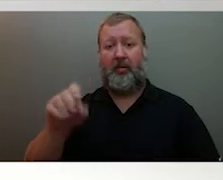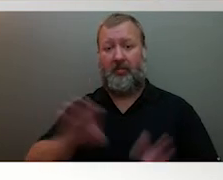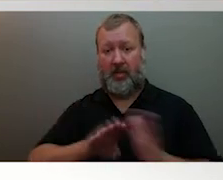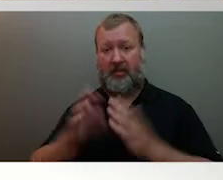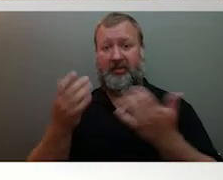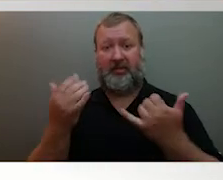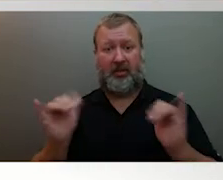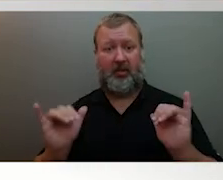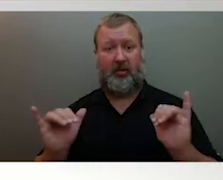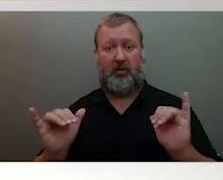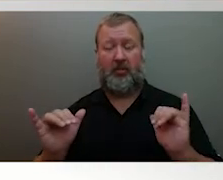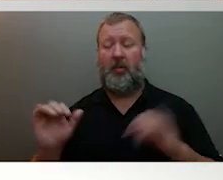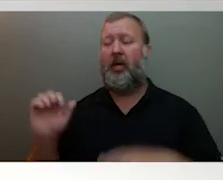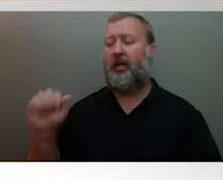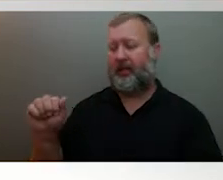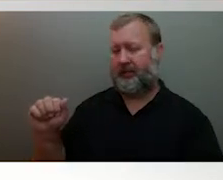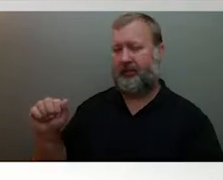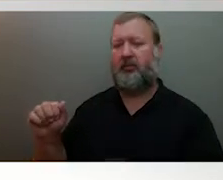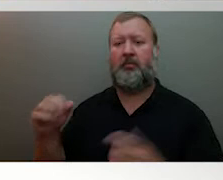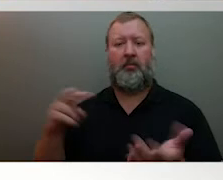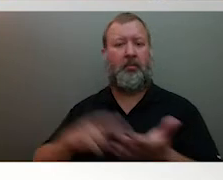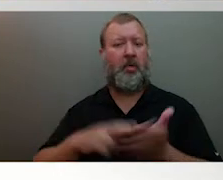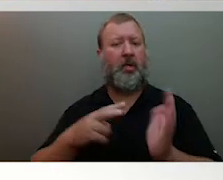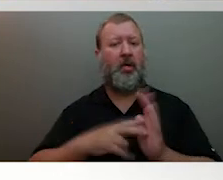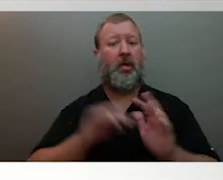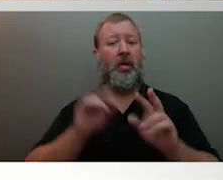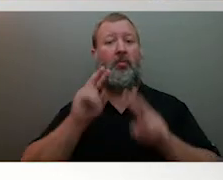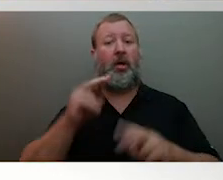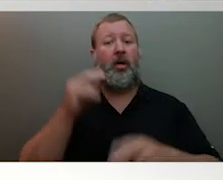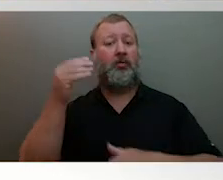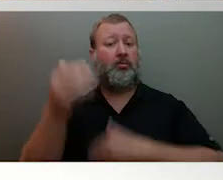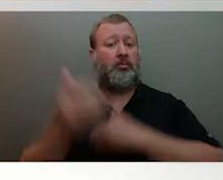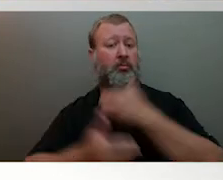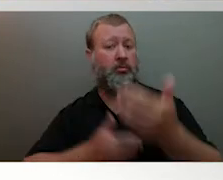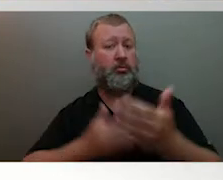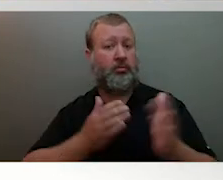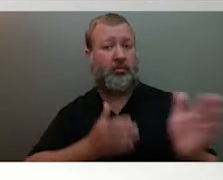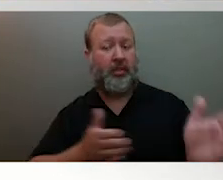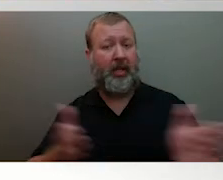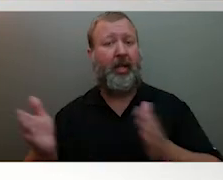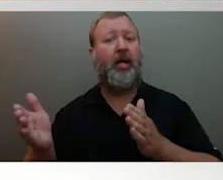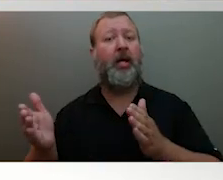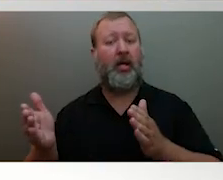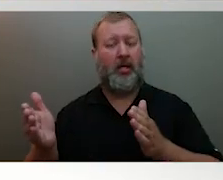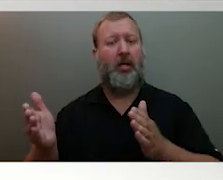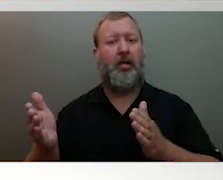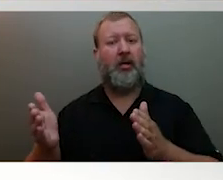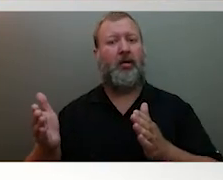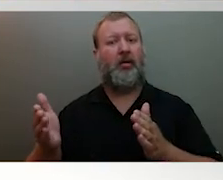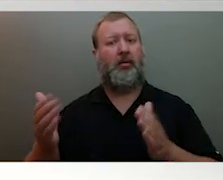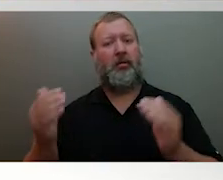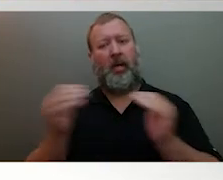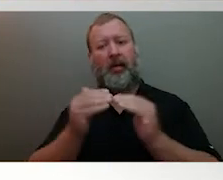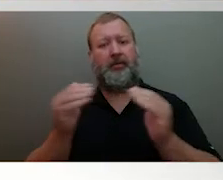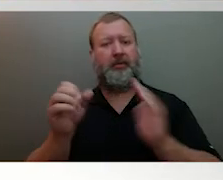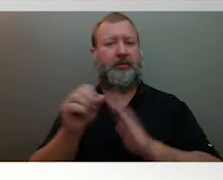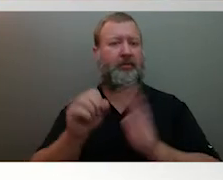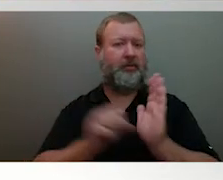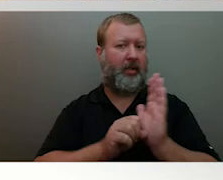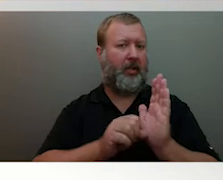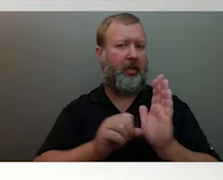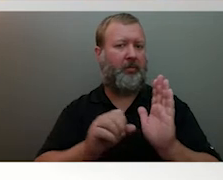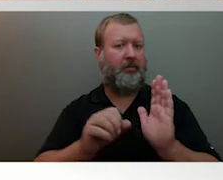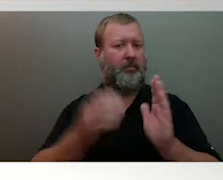developed? Yes. The purpose of the Progress Monitoring Plan is to assist the student in meeting state and